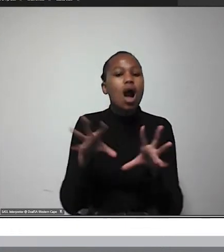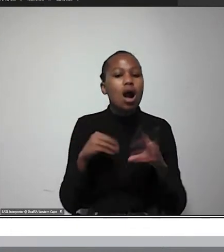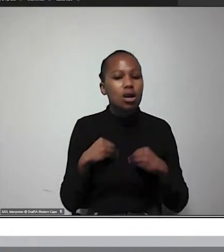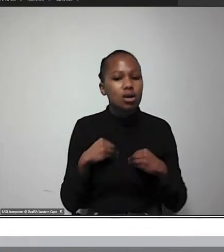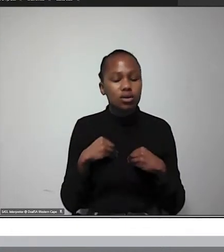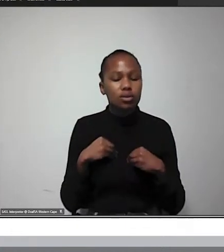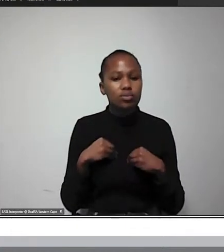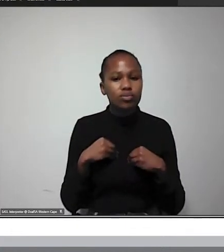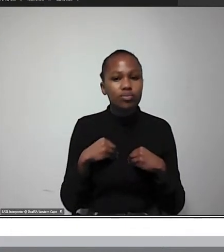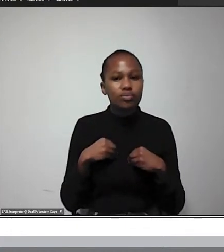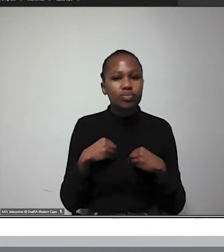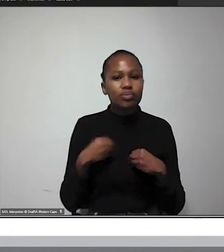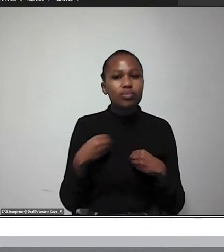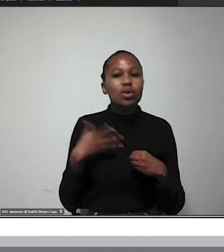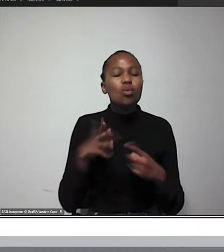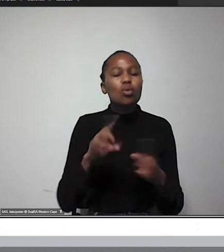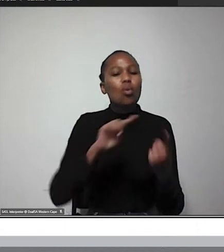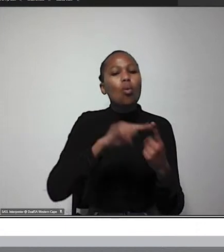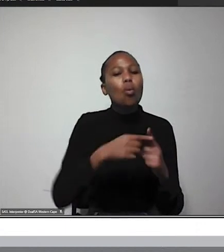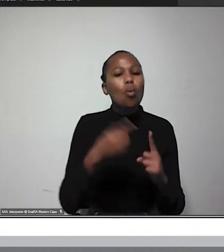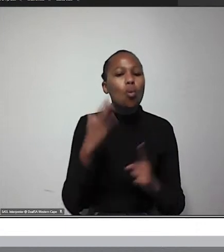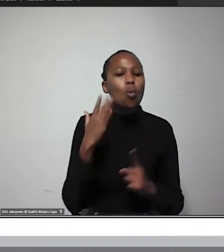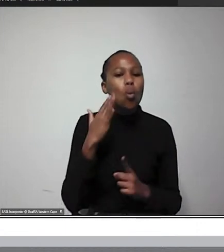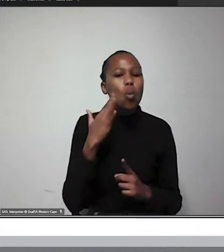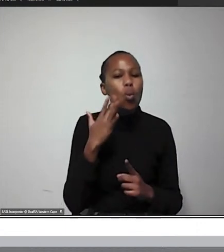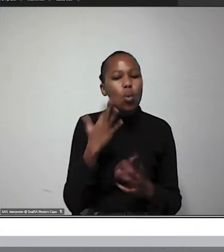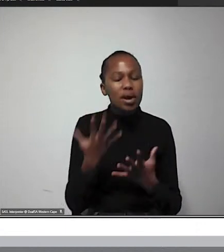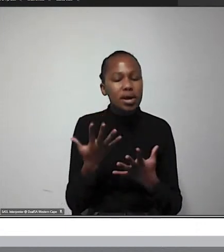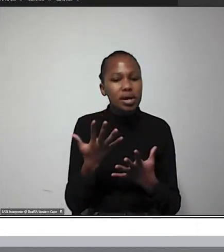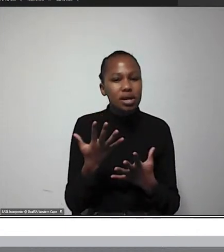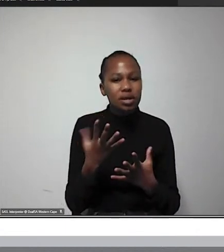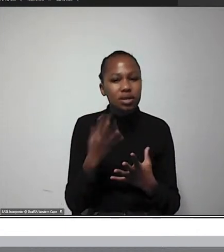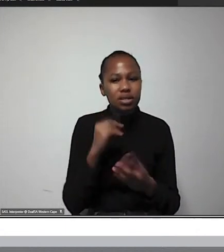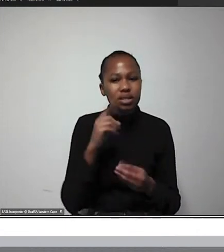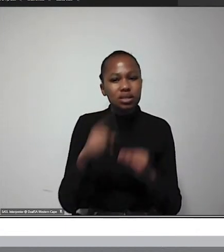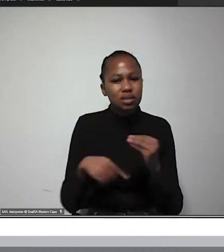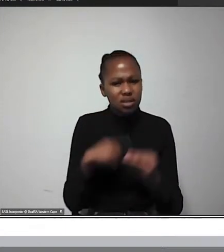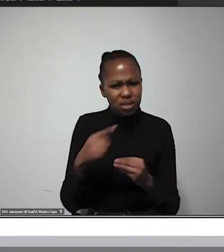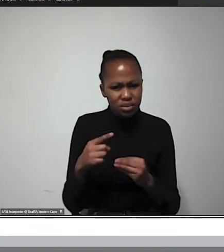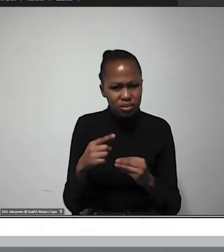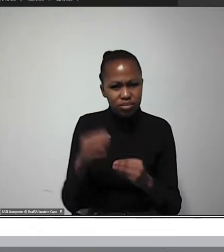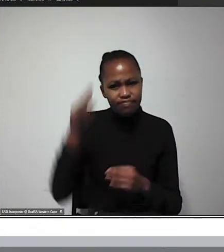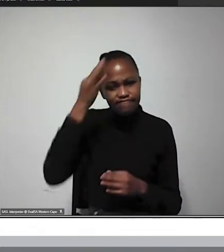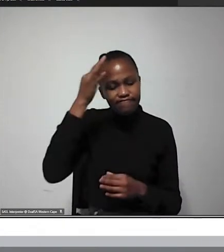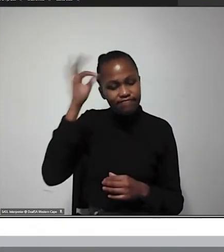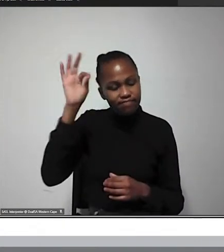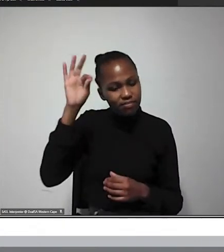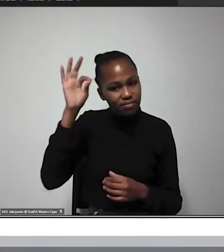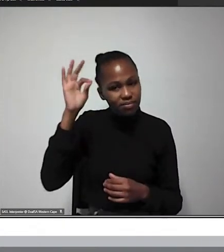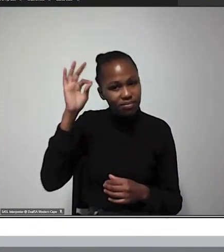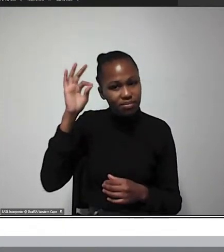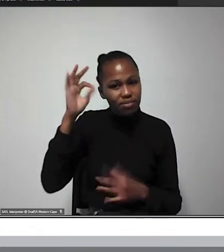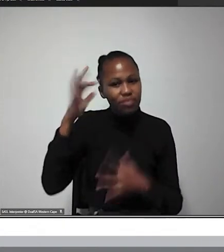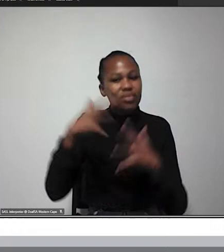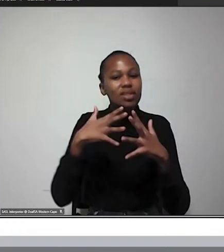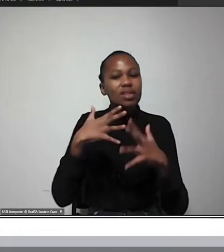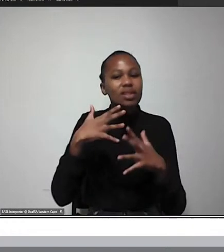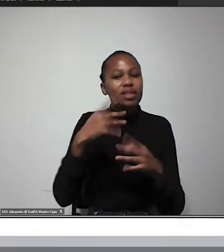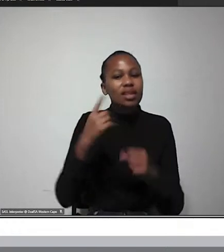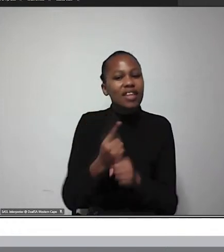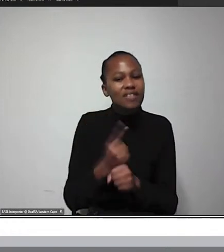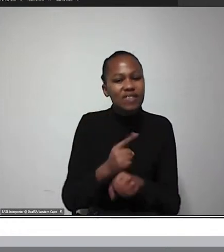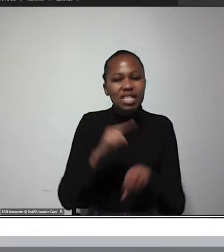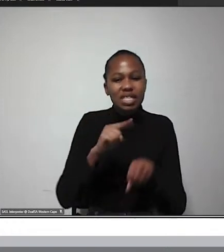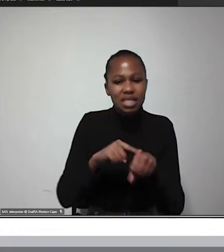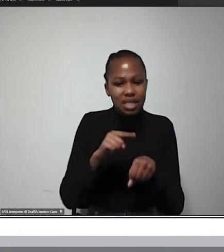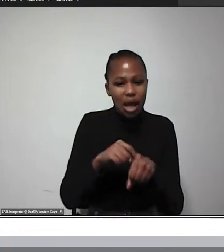point out that when, in terms of the spirit of cooperative governance, every time when National has asked